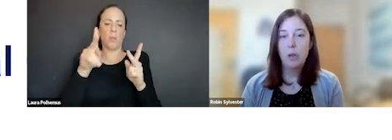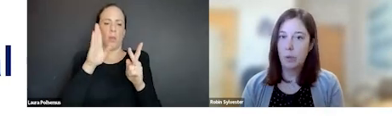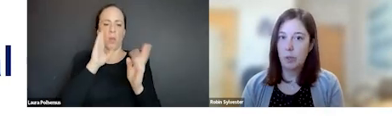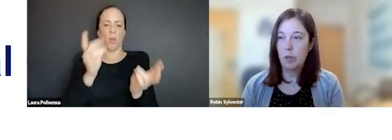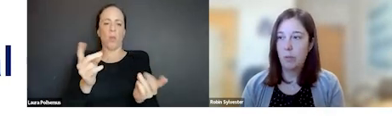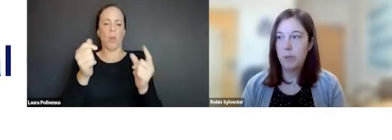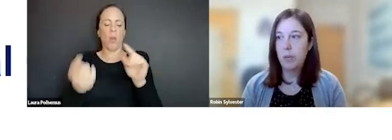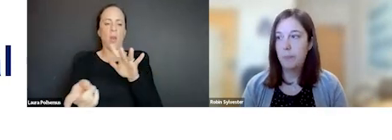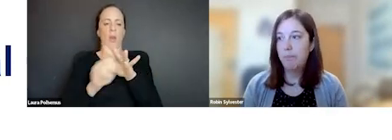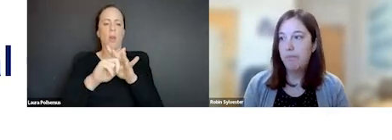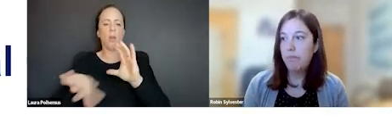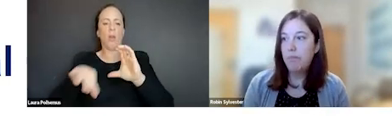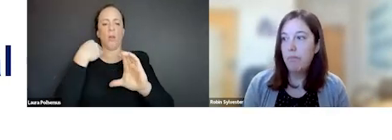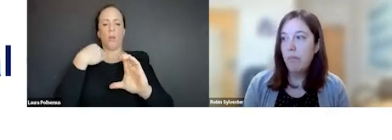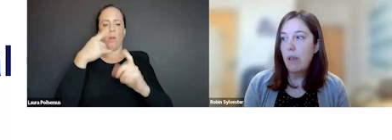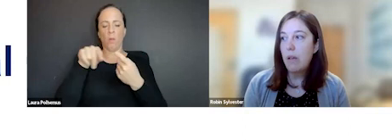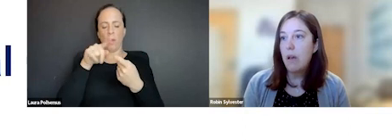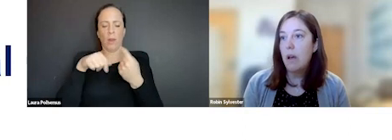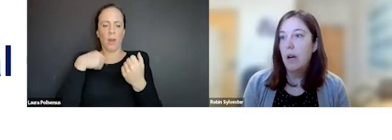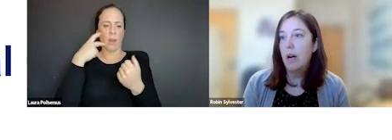me when they're posted on the website.